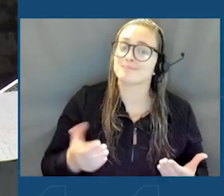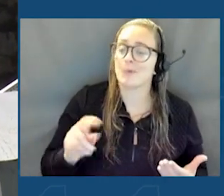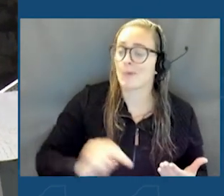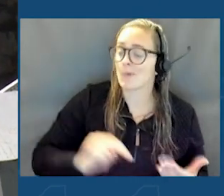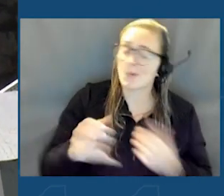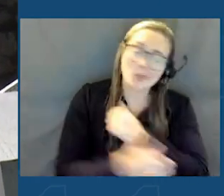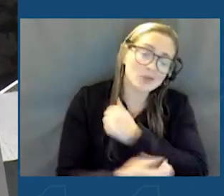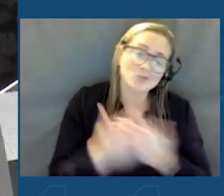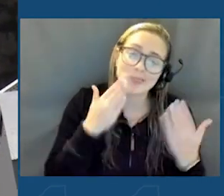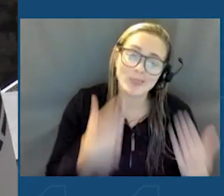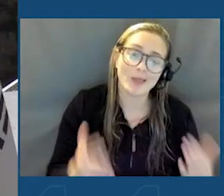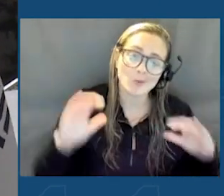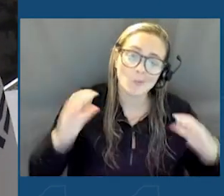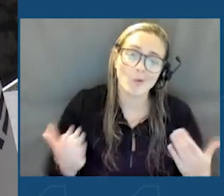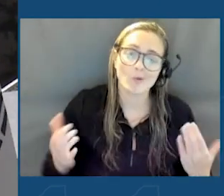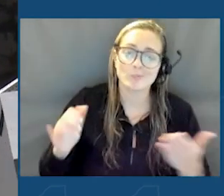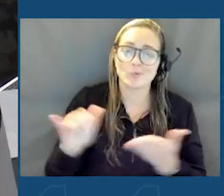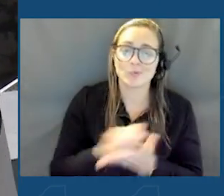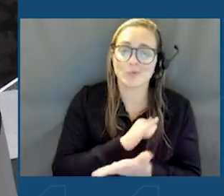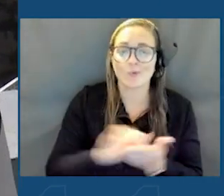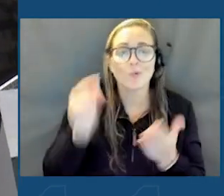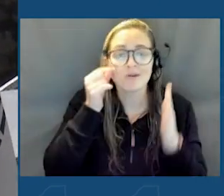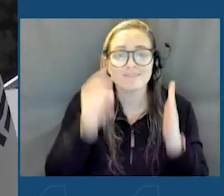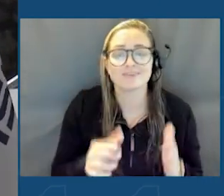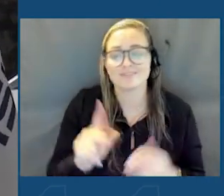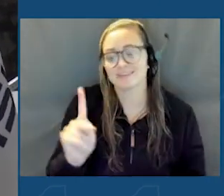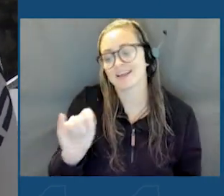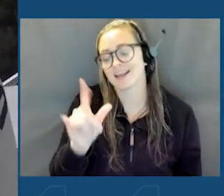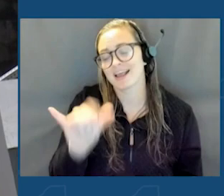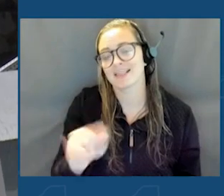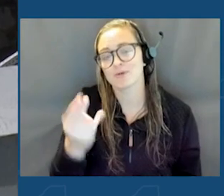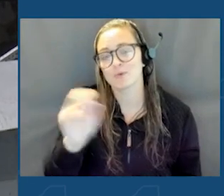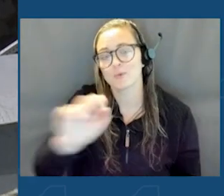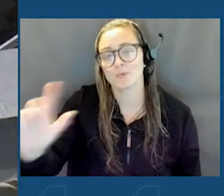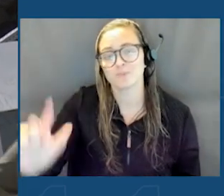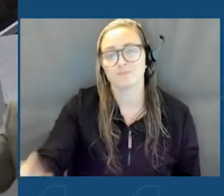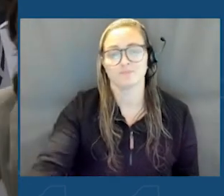welcome to New York's Governor, Kathy Hochul.